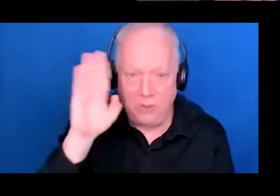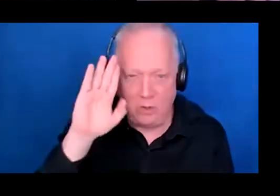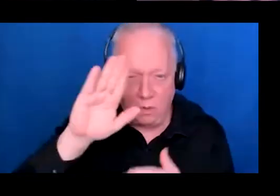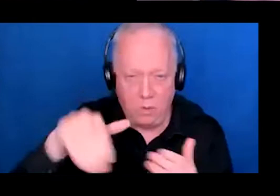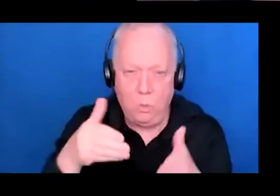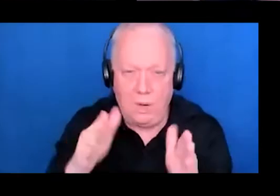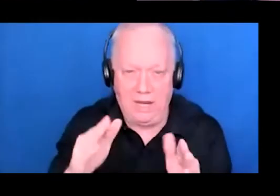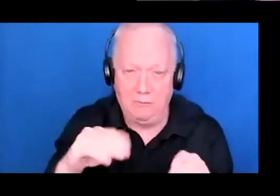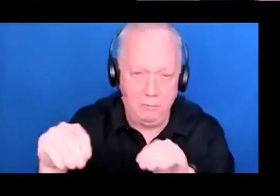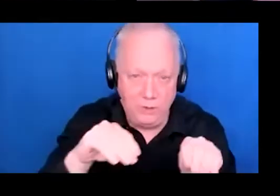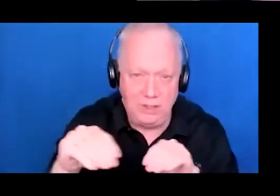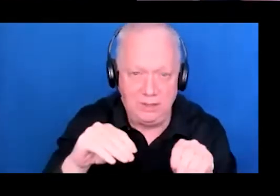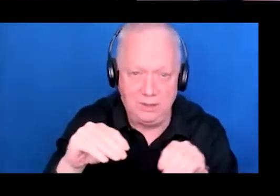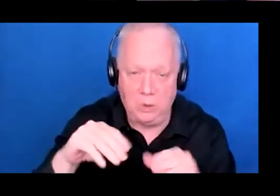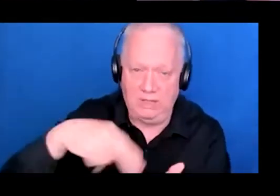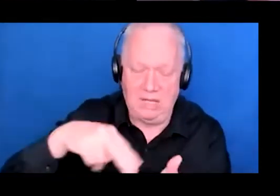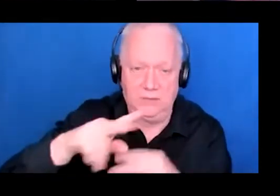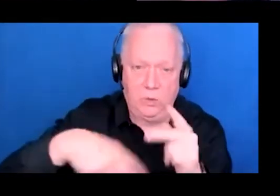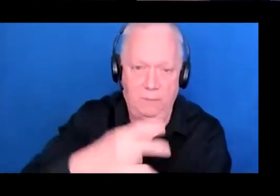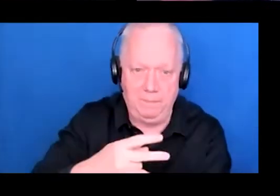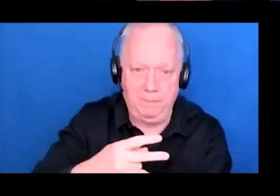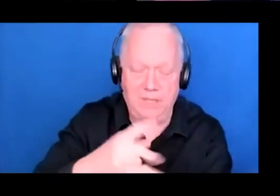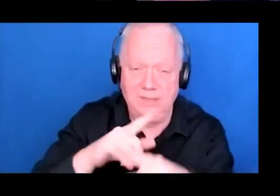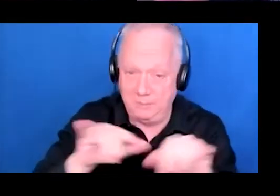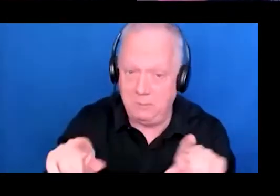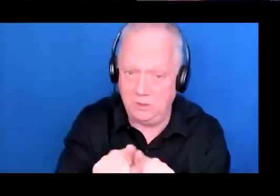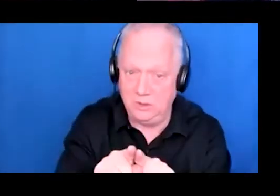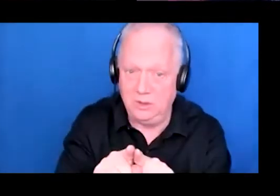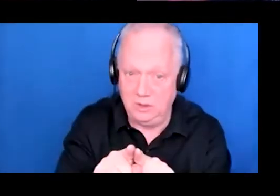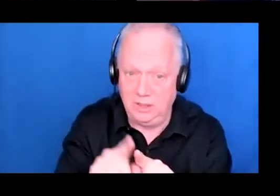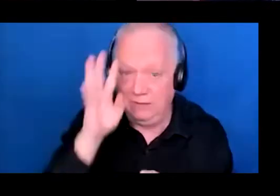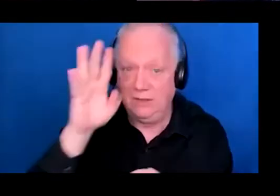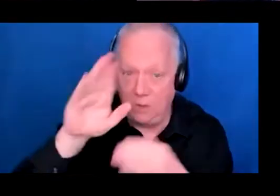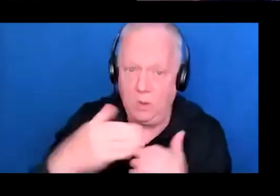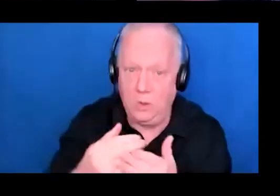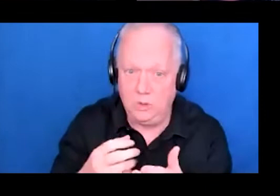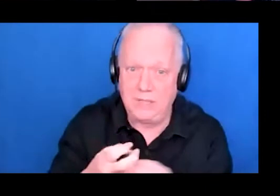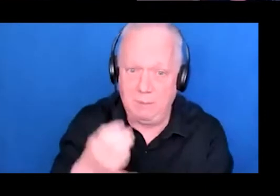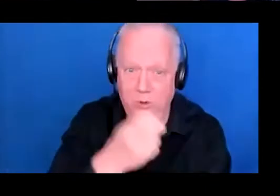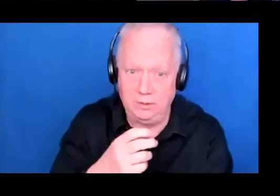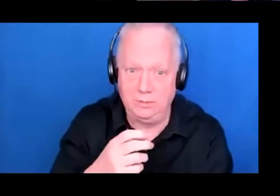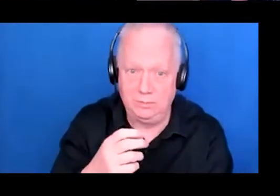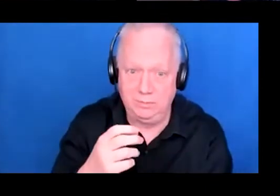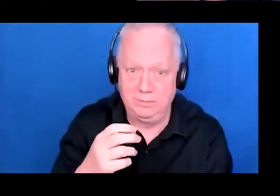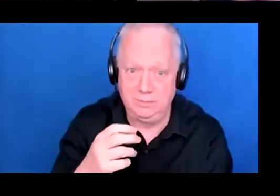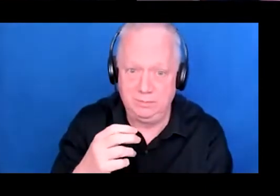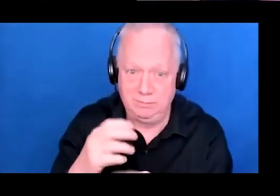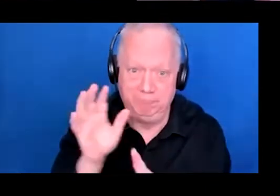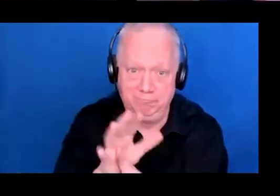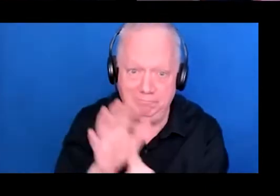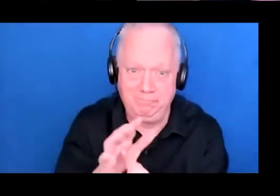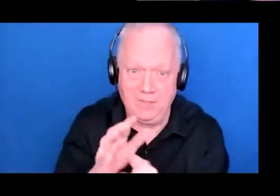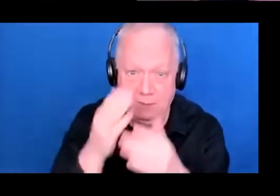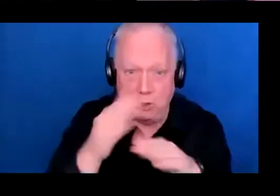whole way of moving and this whole dance form. At the same time, he also invented this whole skateboard movement, which also has that he broke down